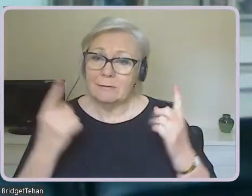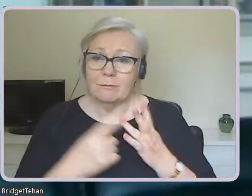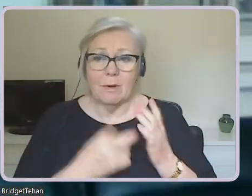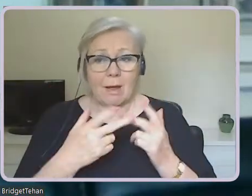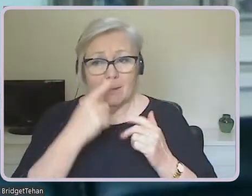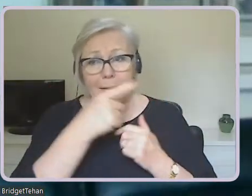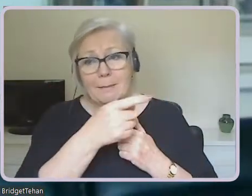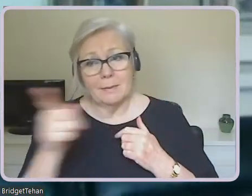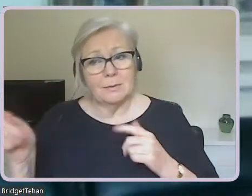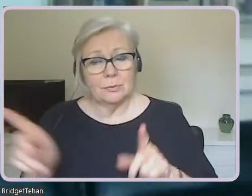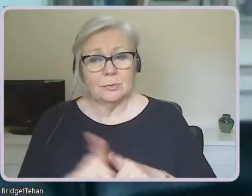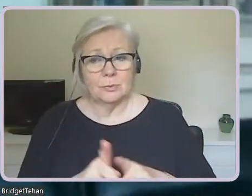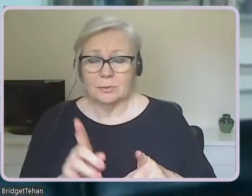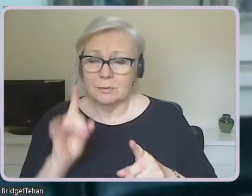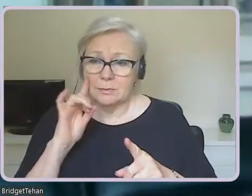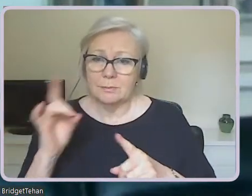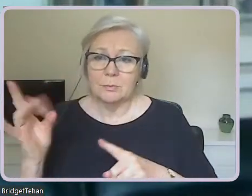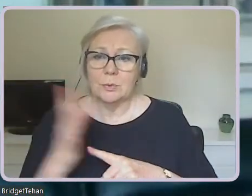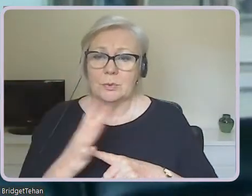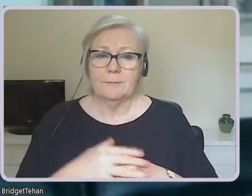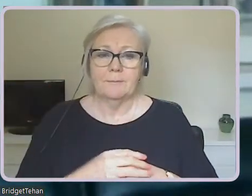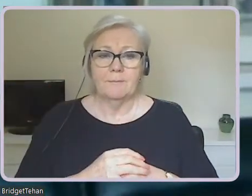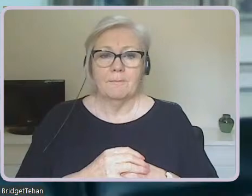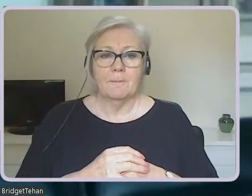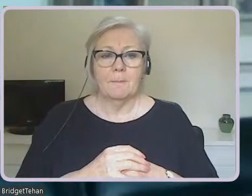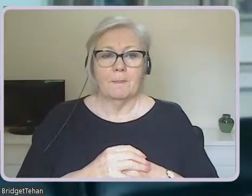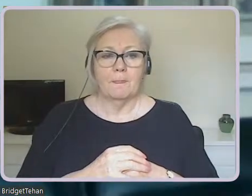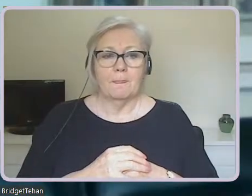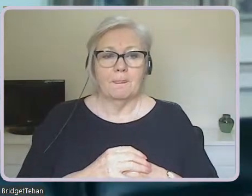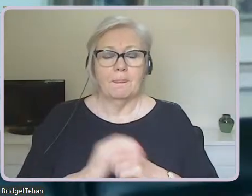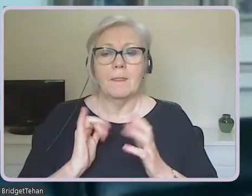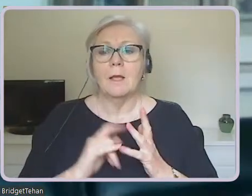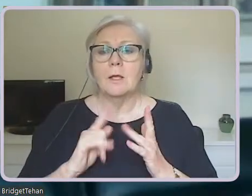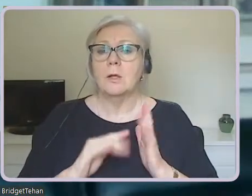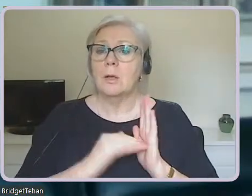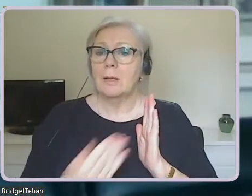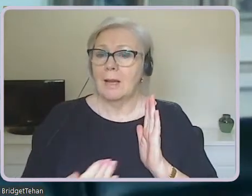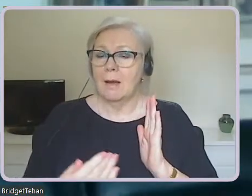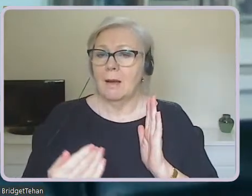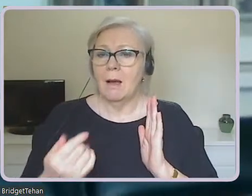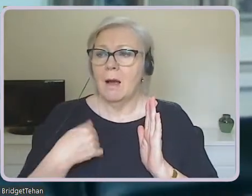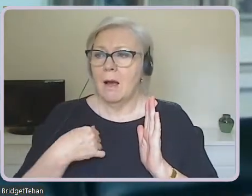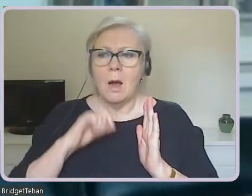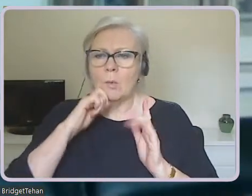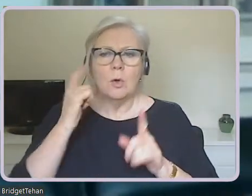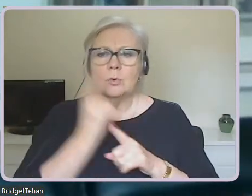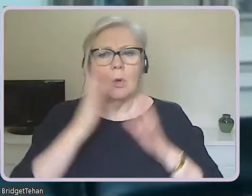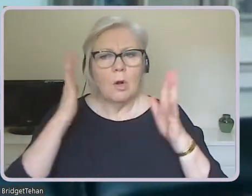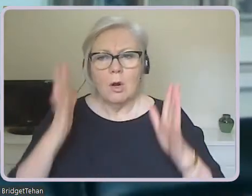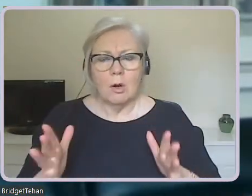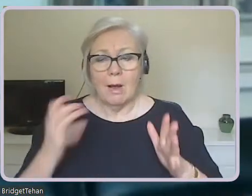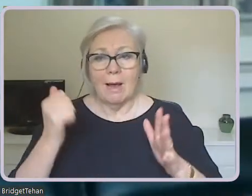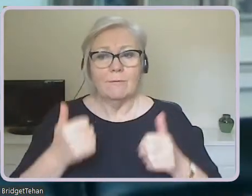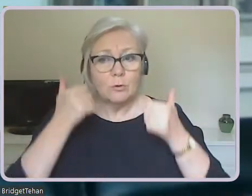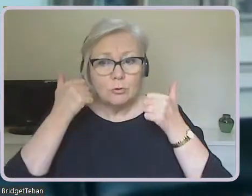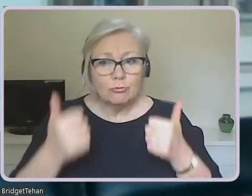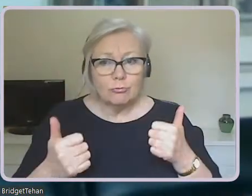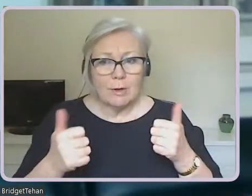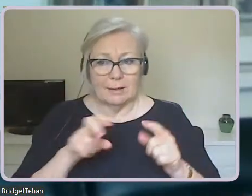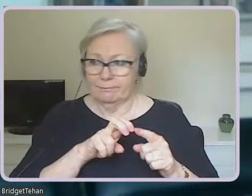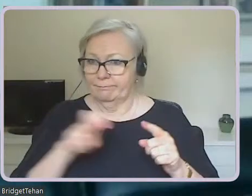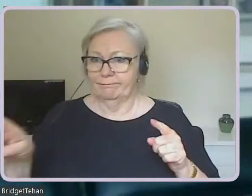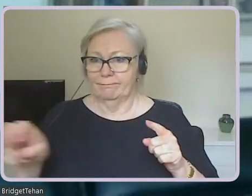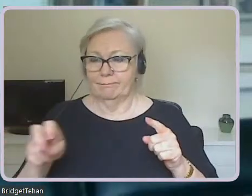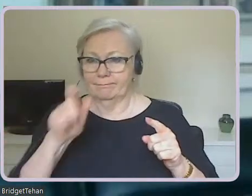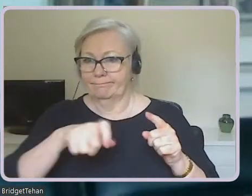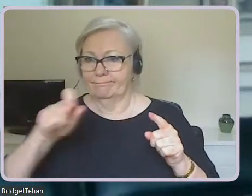disability. So what I'm going to do today is not do too much talking. We have a fantastic lineup of panellists here, and